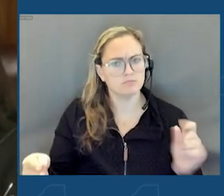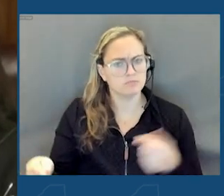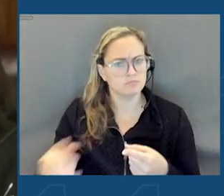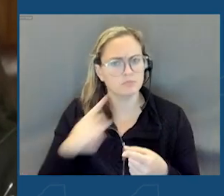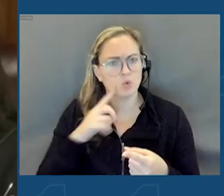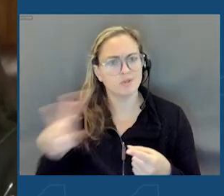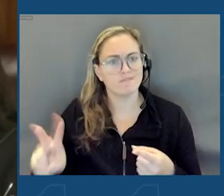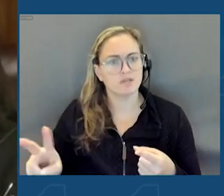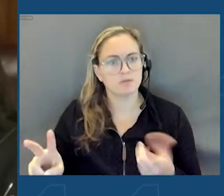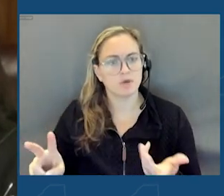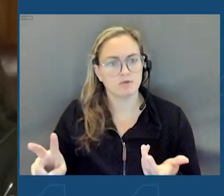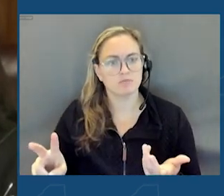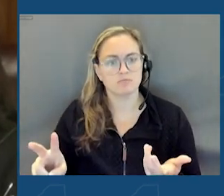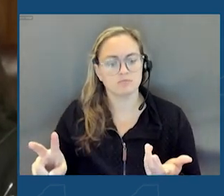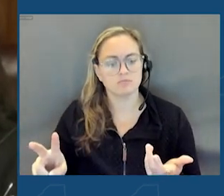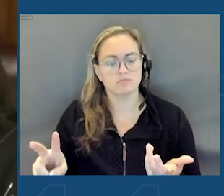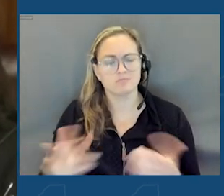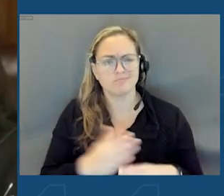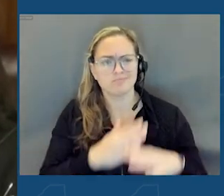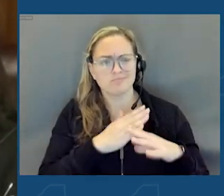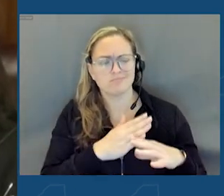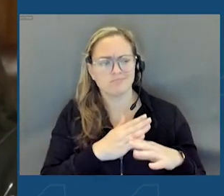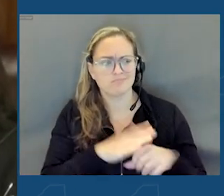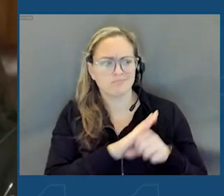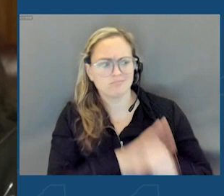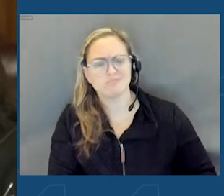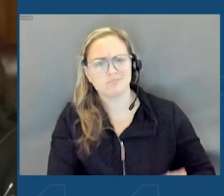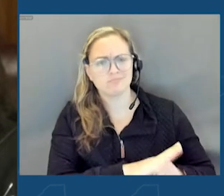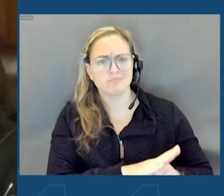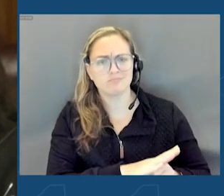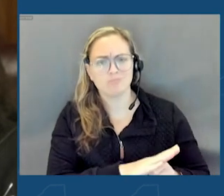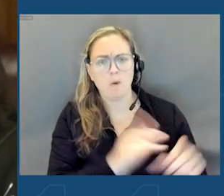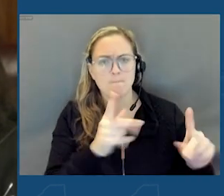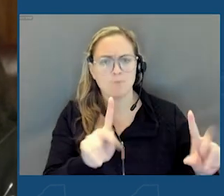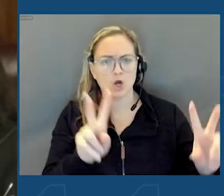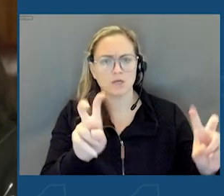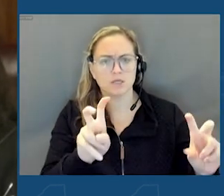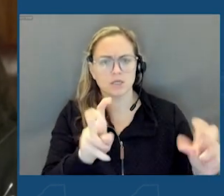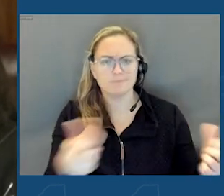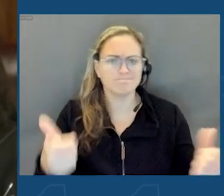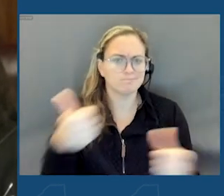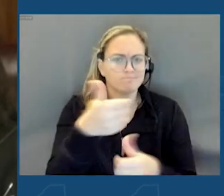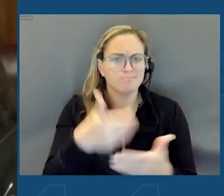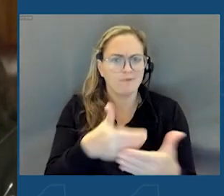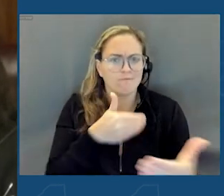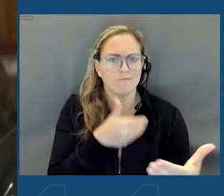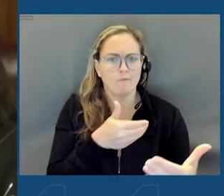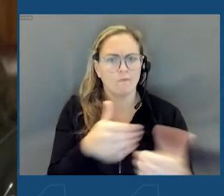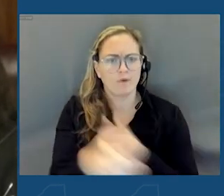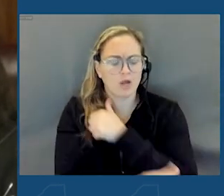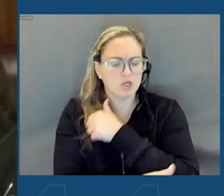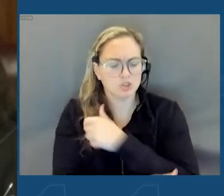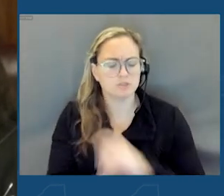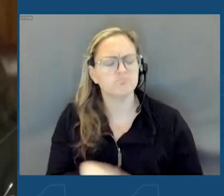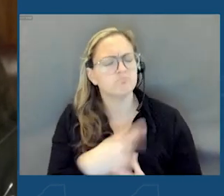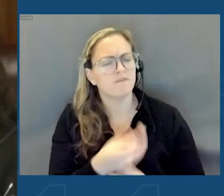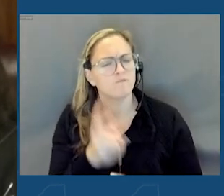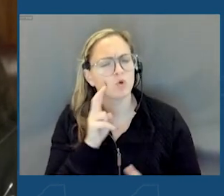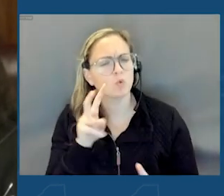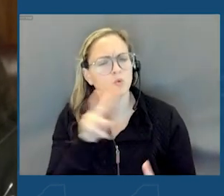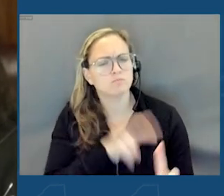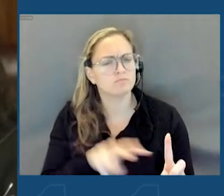of obstructionism that puts party ahead of country. I offer a few observations about that